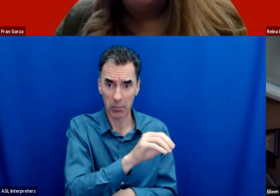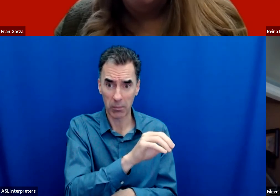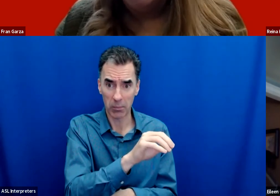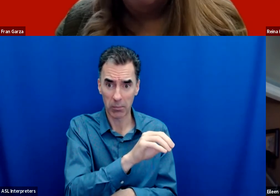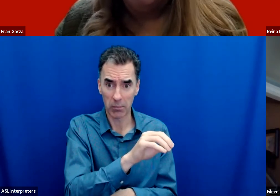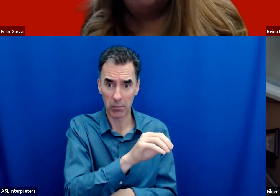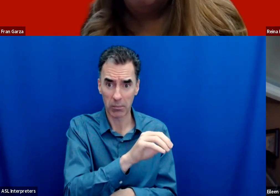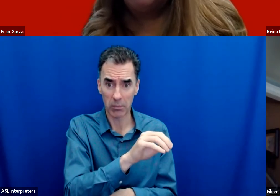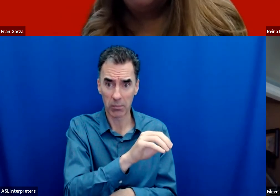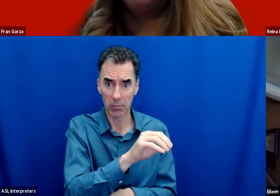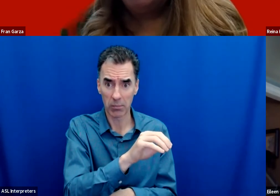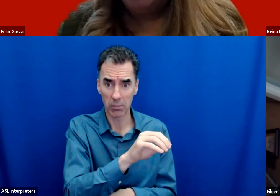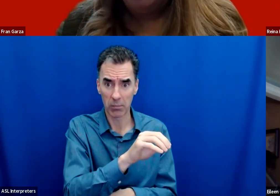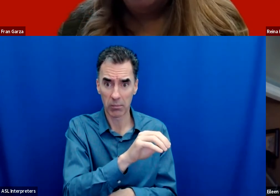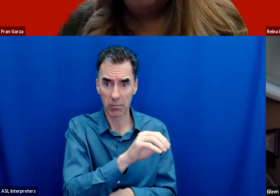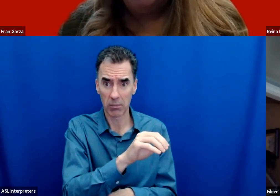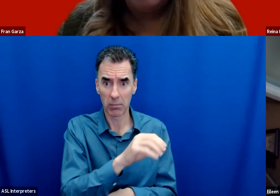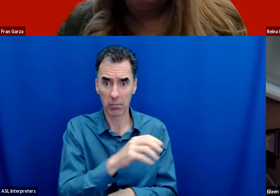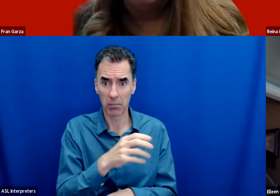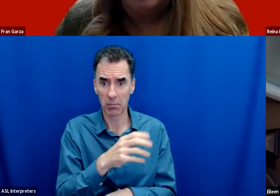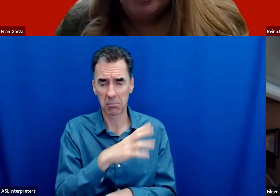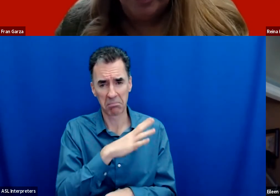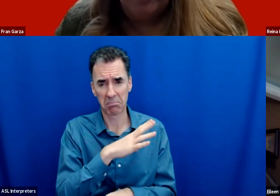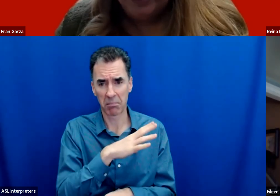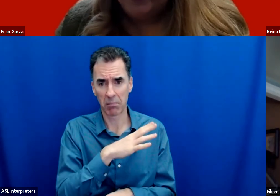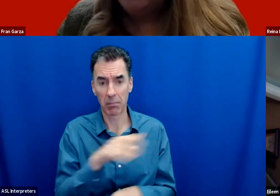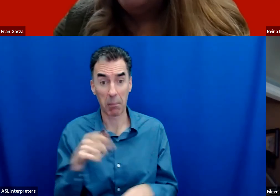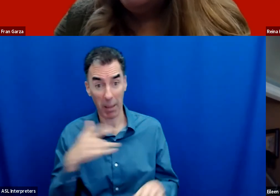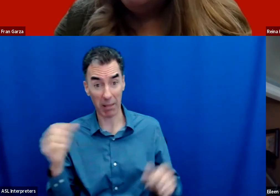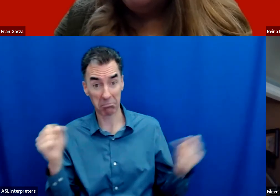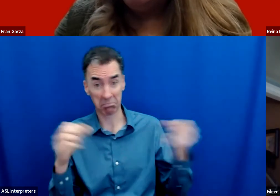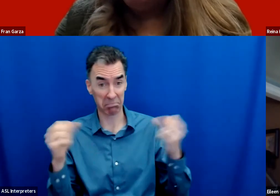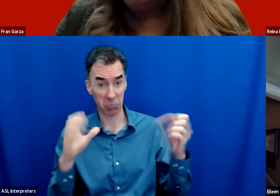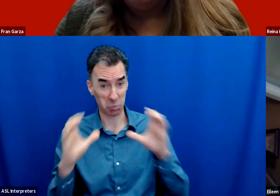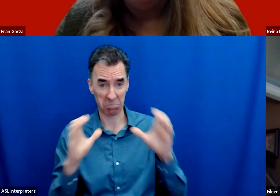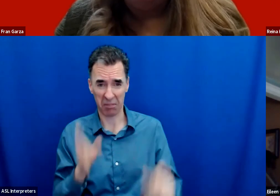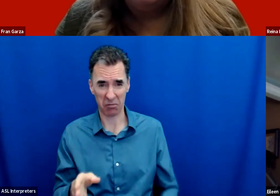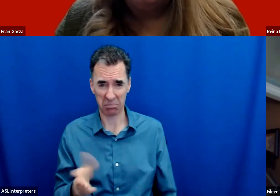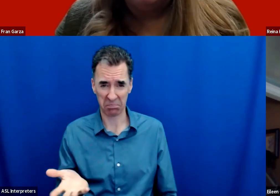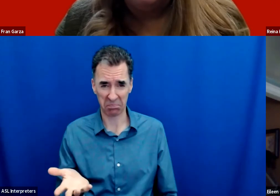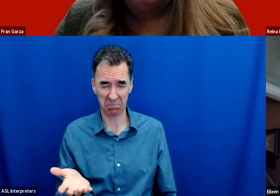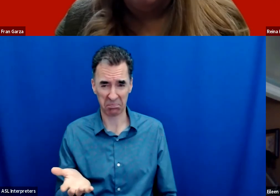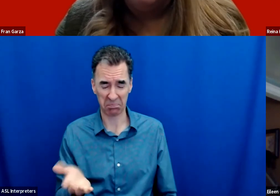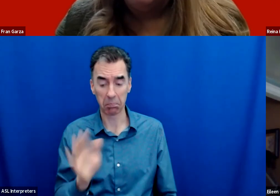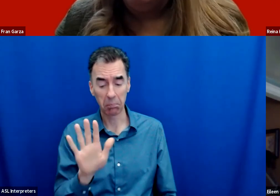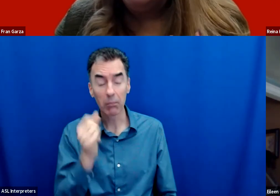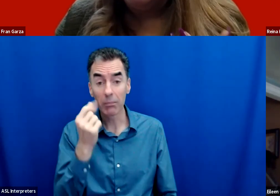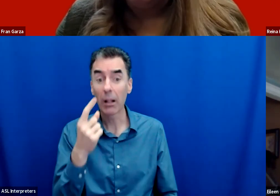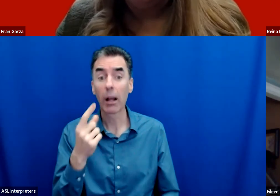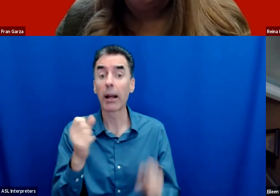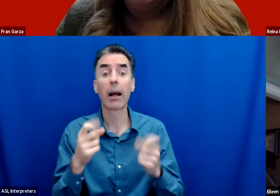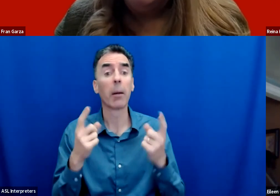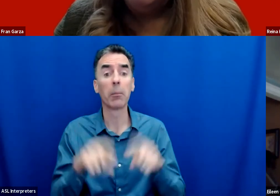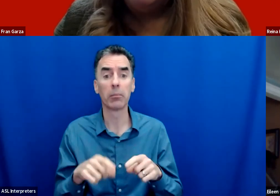probably will never talk or never they don't talk to each other. We know that. But there could be an instance when something